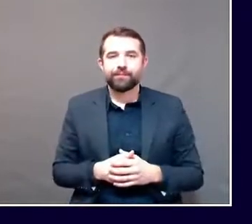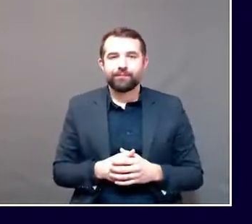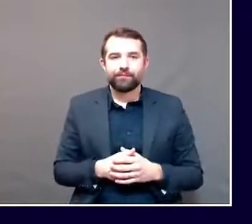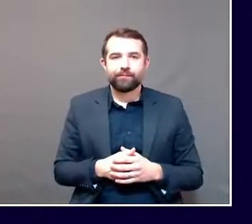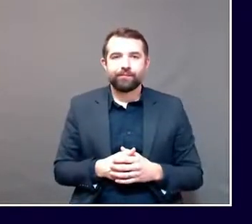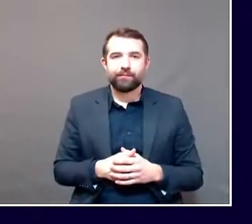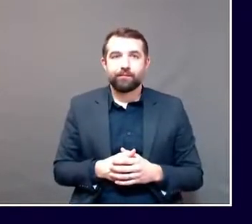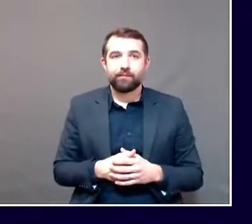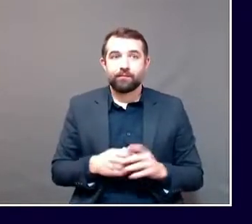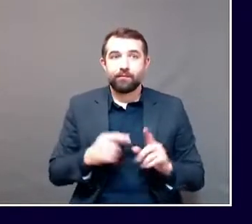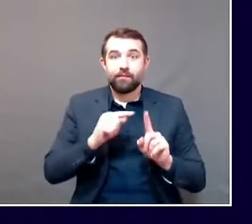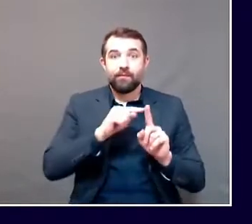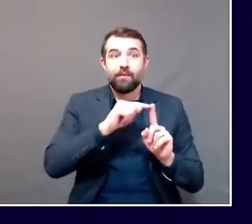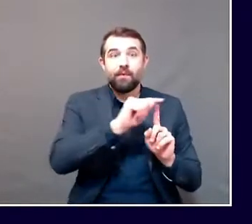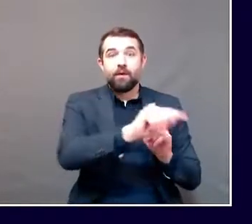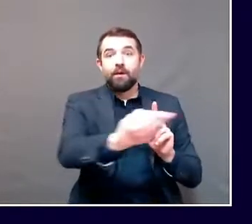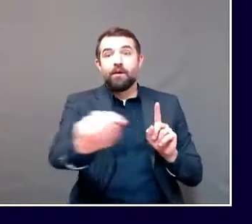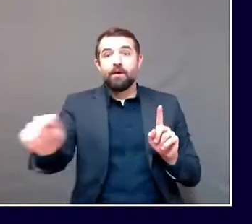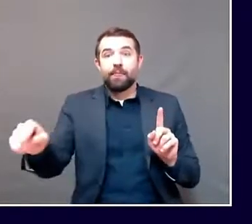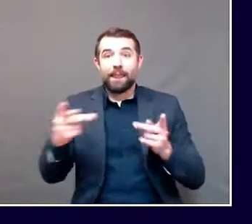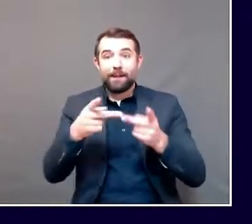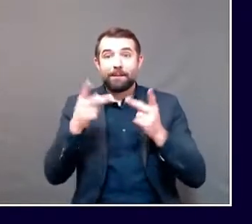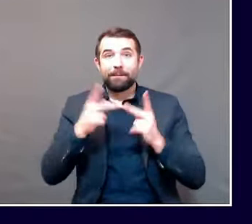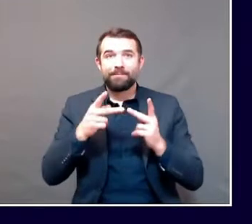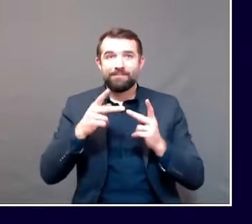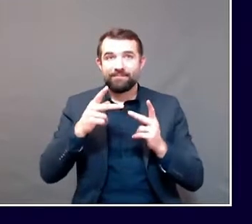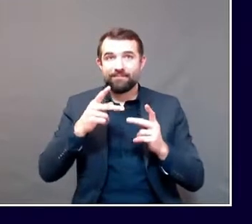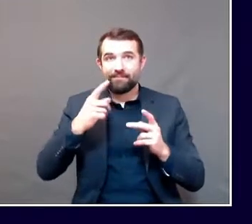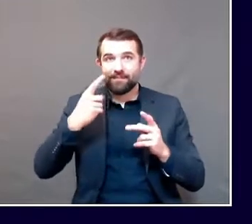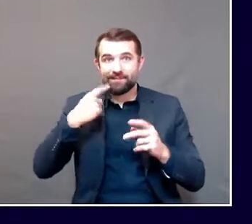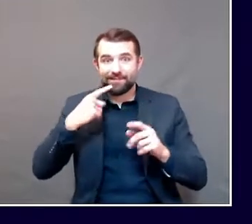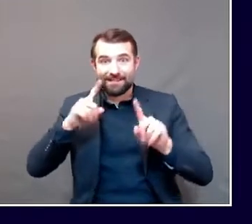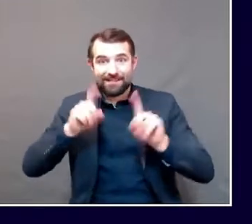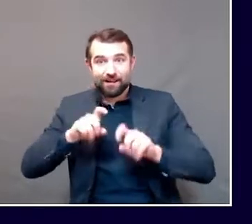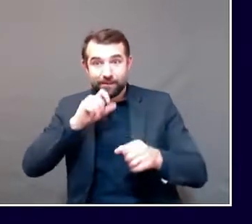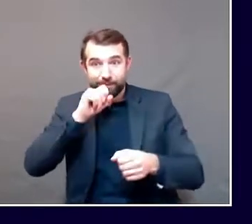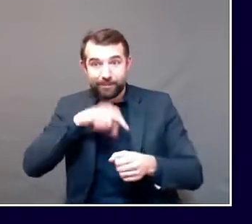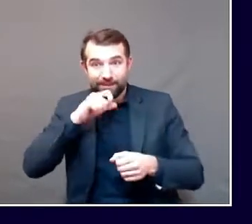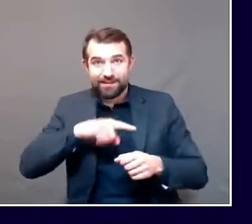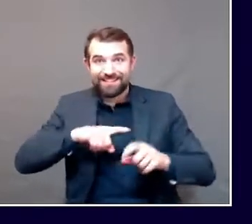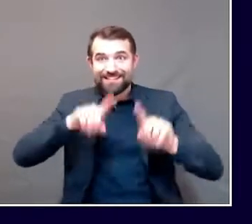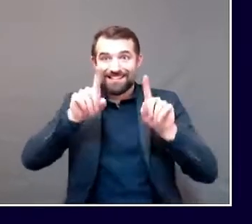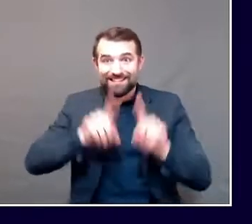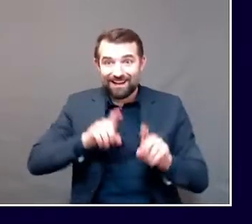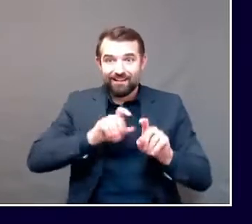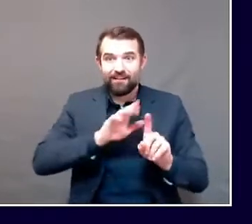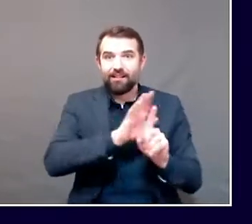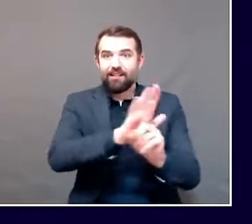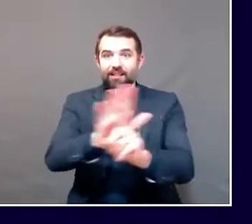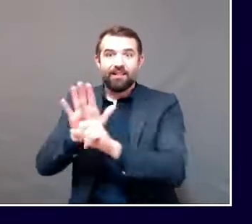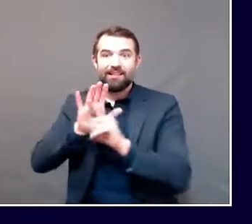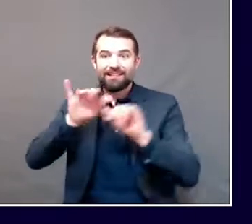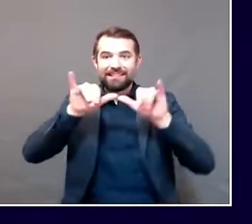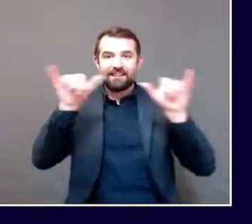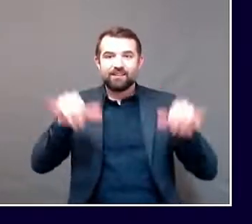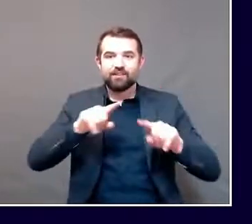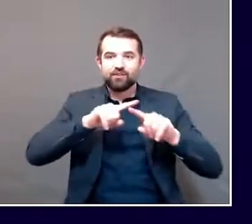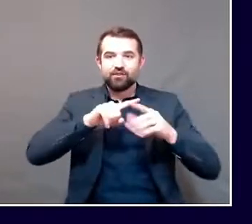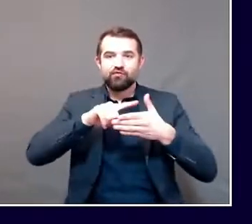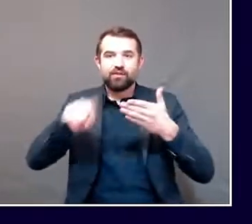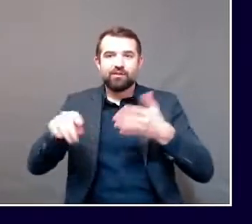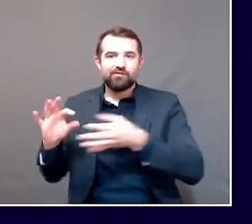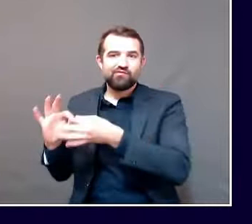link up with the state systems that we do with the laboratories that are conducting tests like Maine CDC